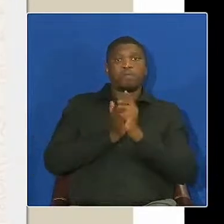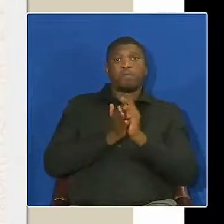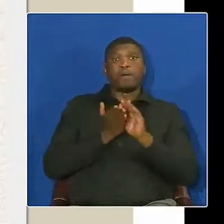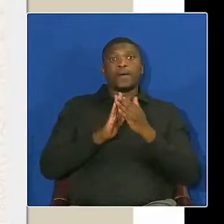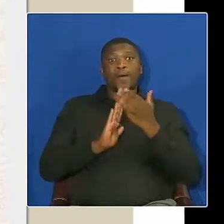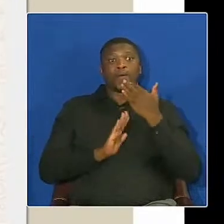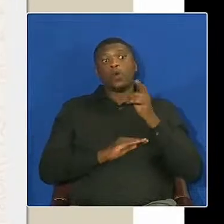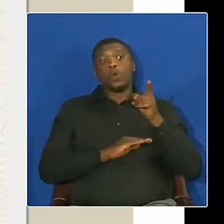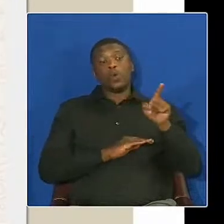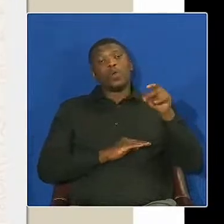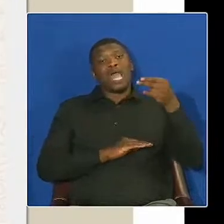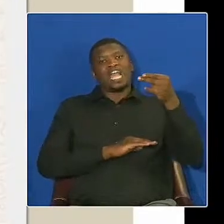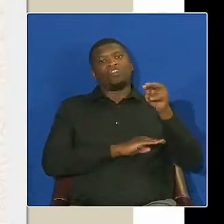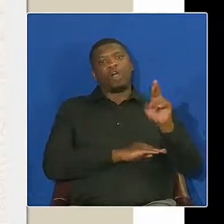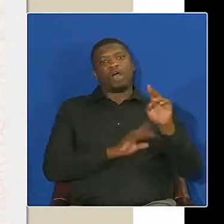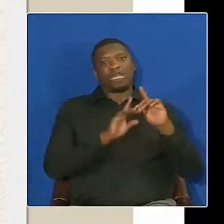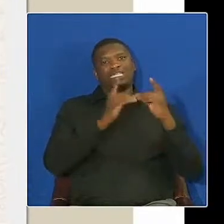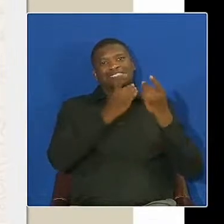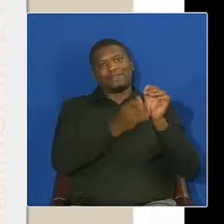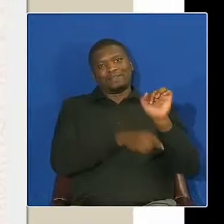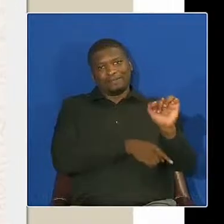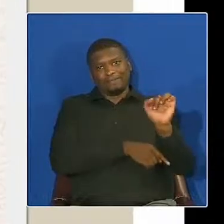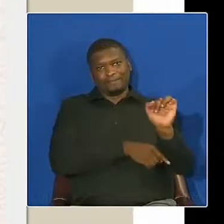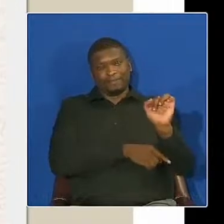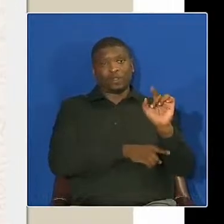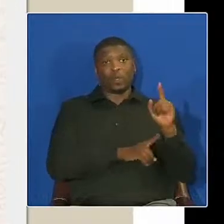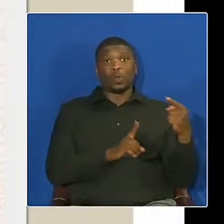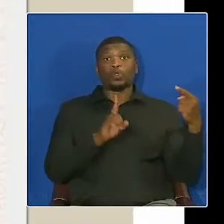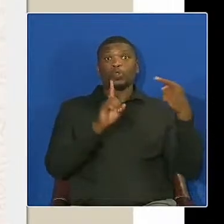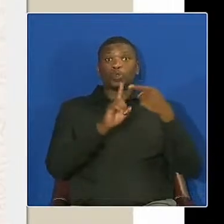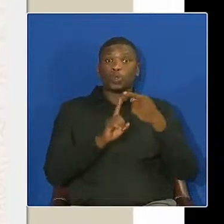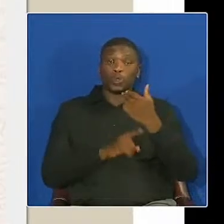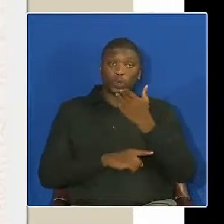Resource Management to Mr.